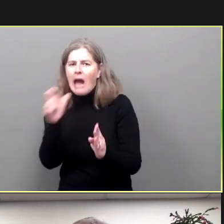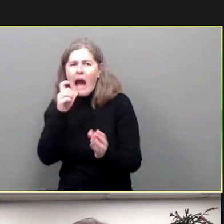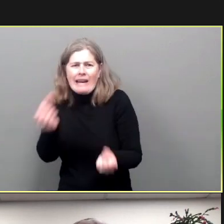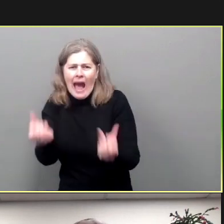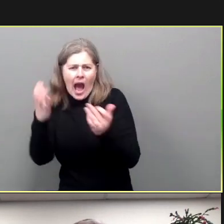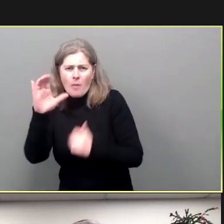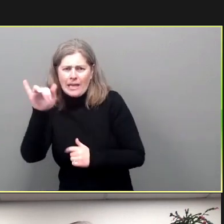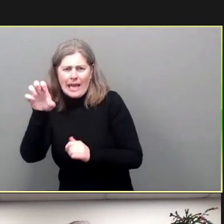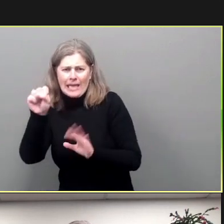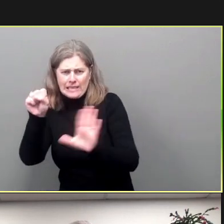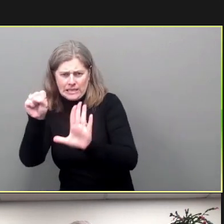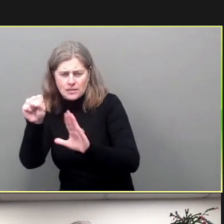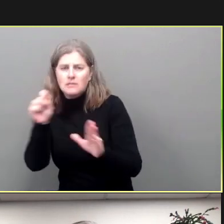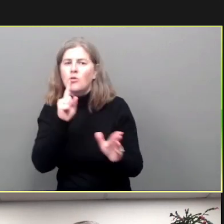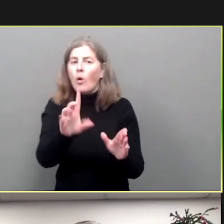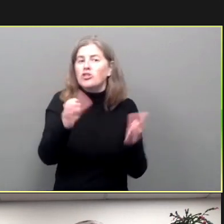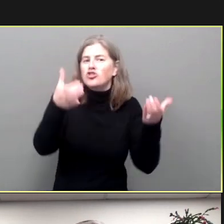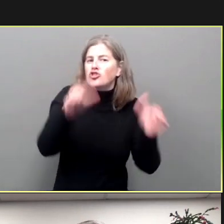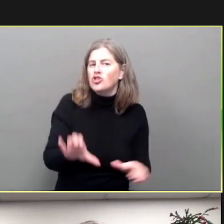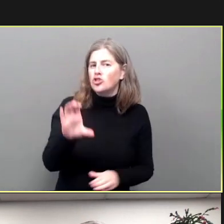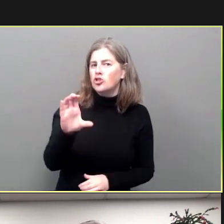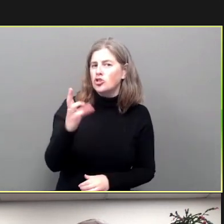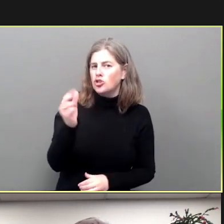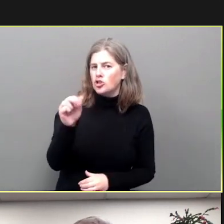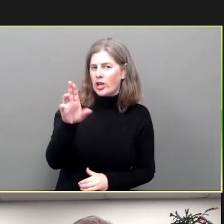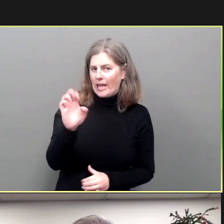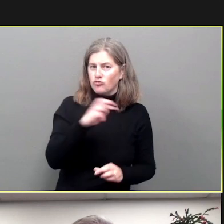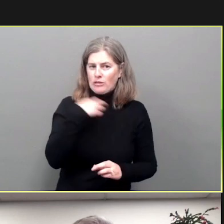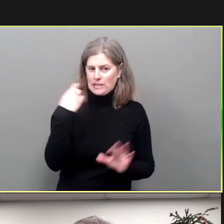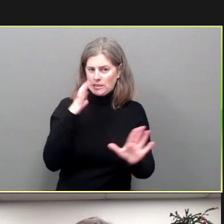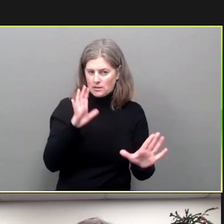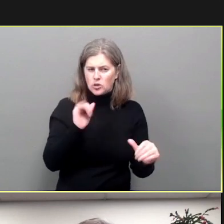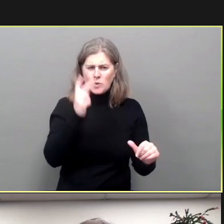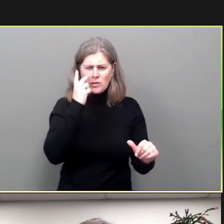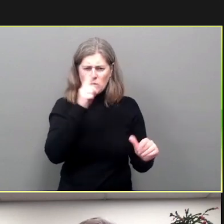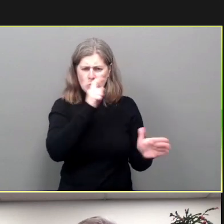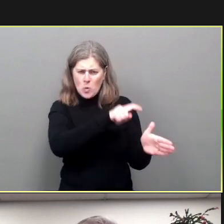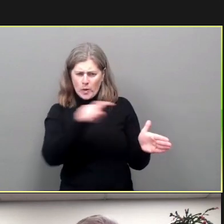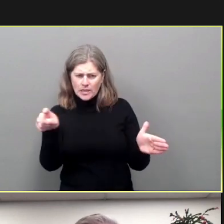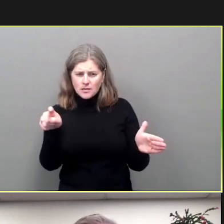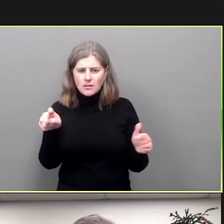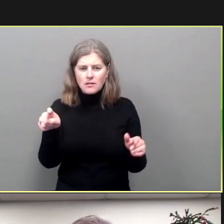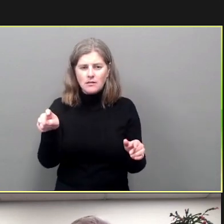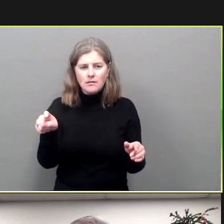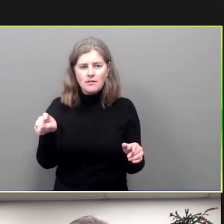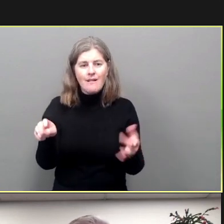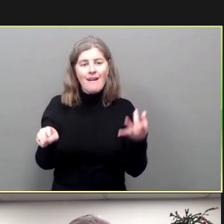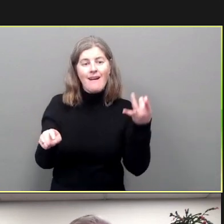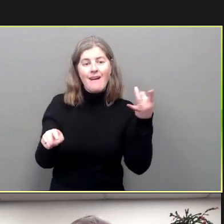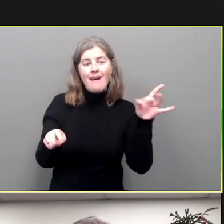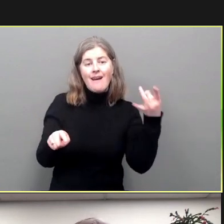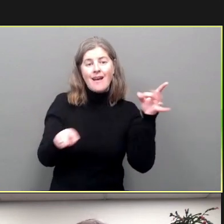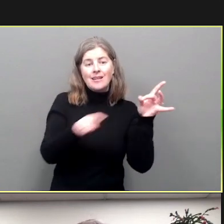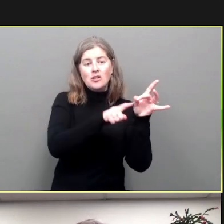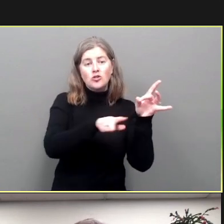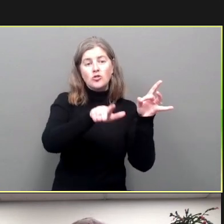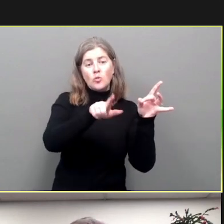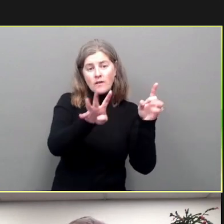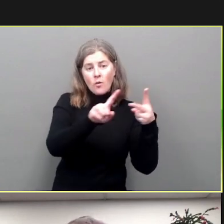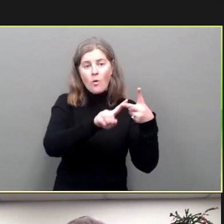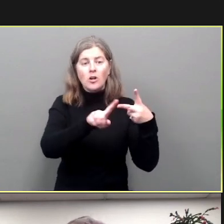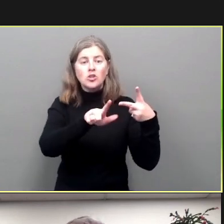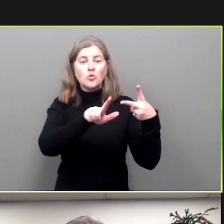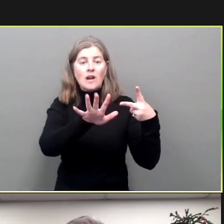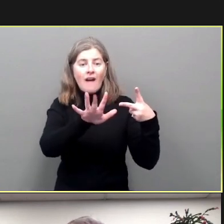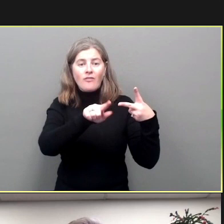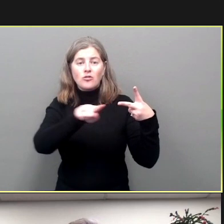cases per se, it's your chances, basically. You can see that the 18 to 24, the 25 to 39, and the 40